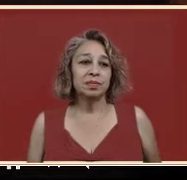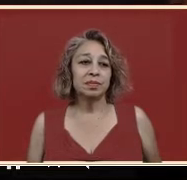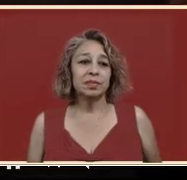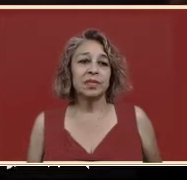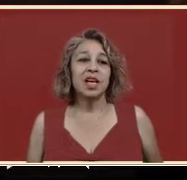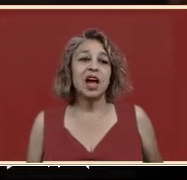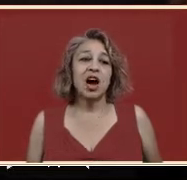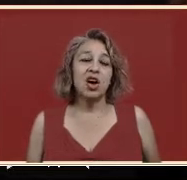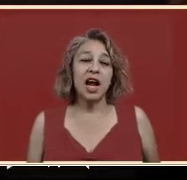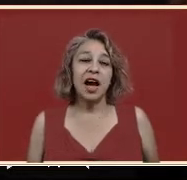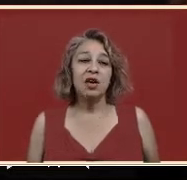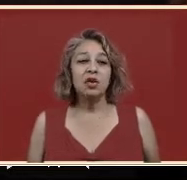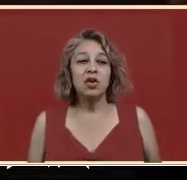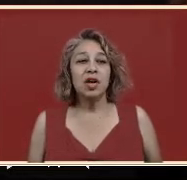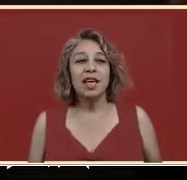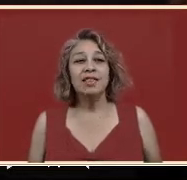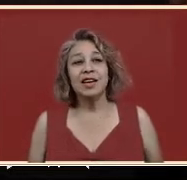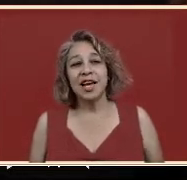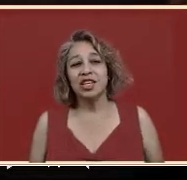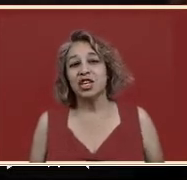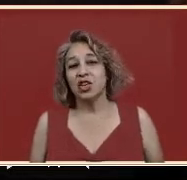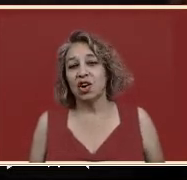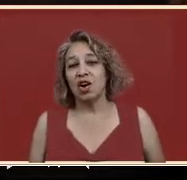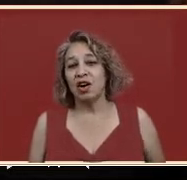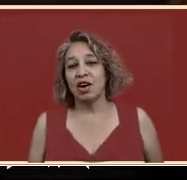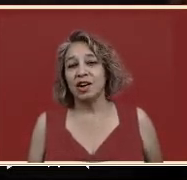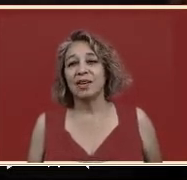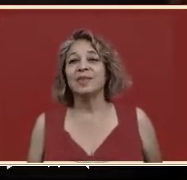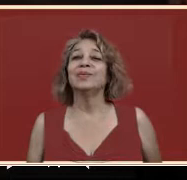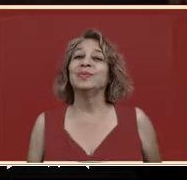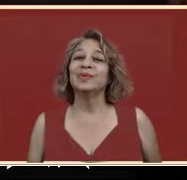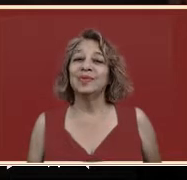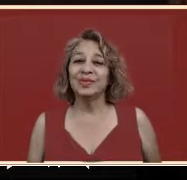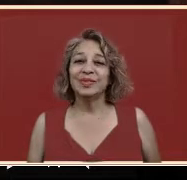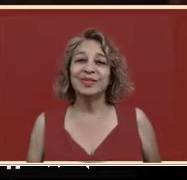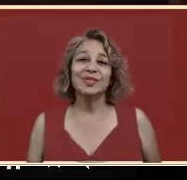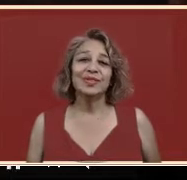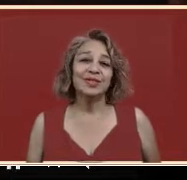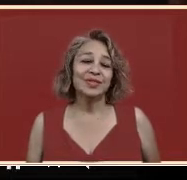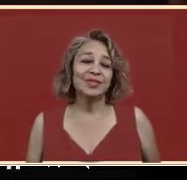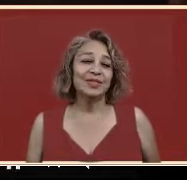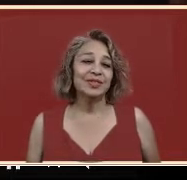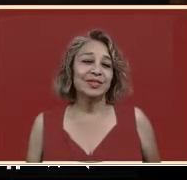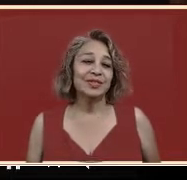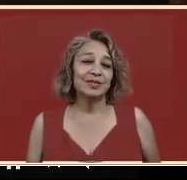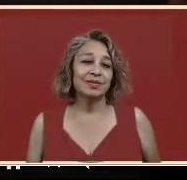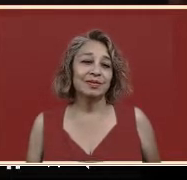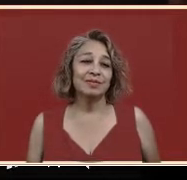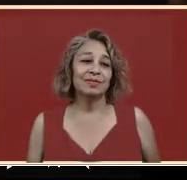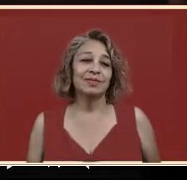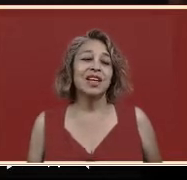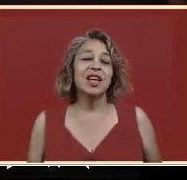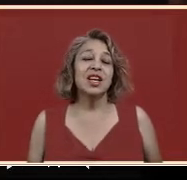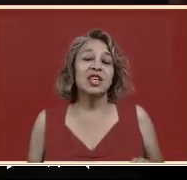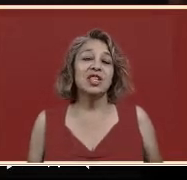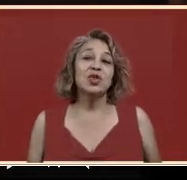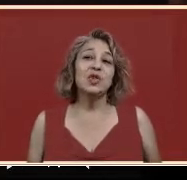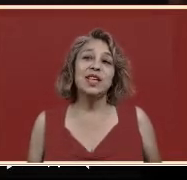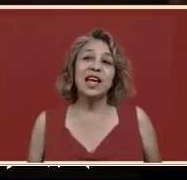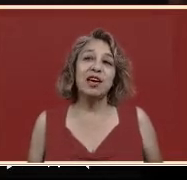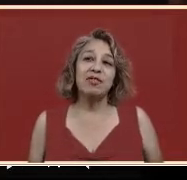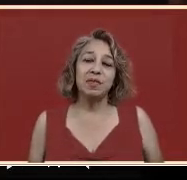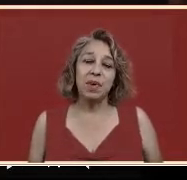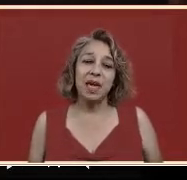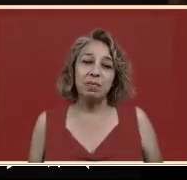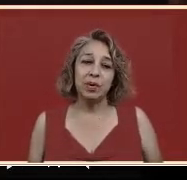they are not shown that are now in the National Guard whatever I see so to